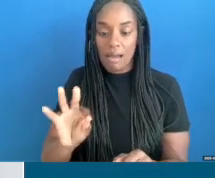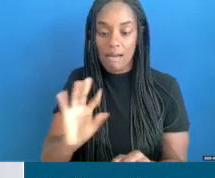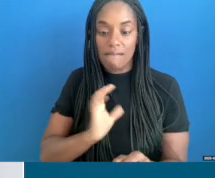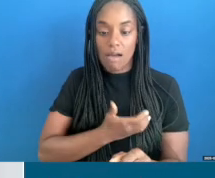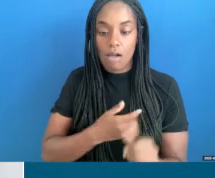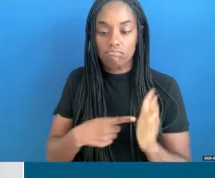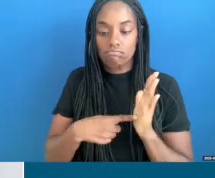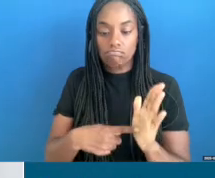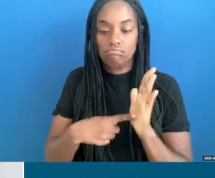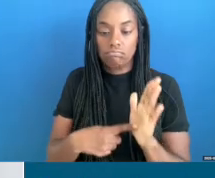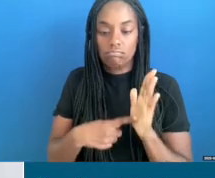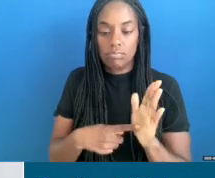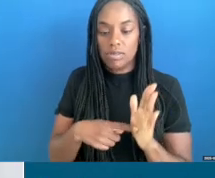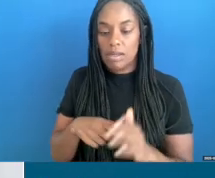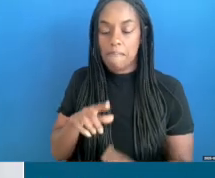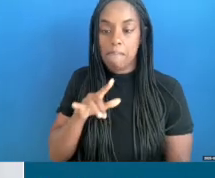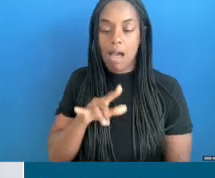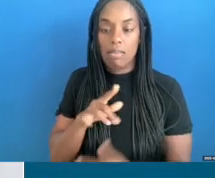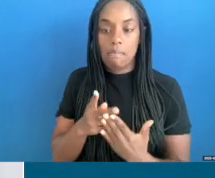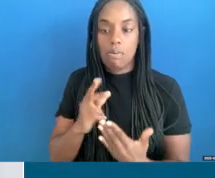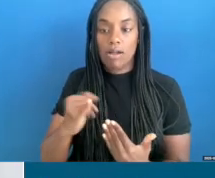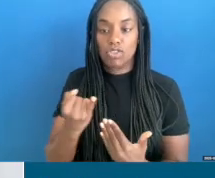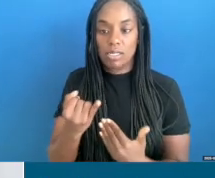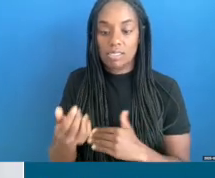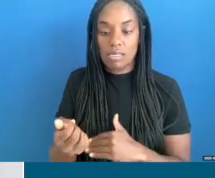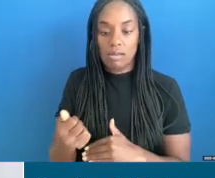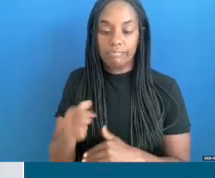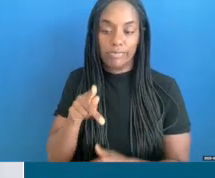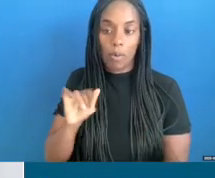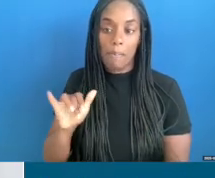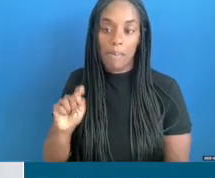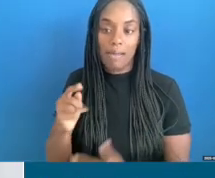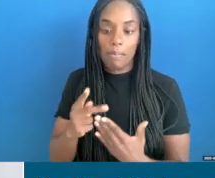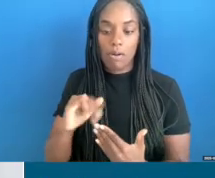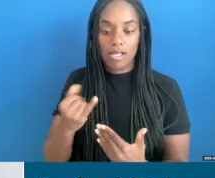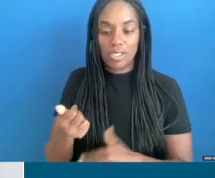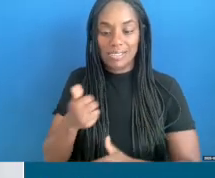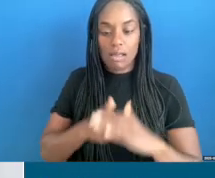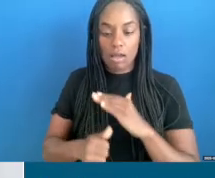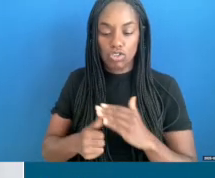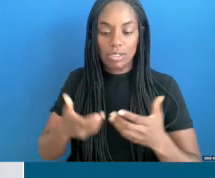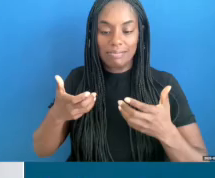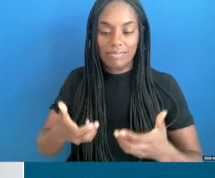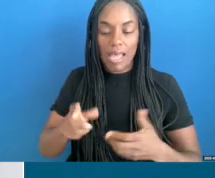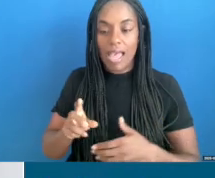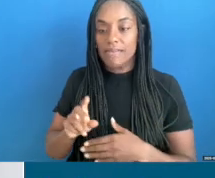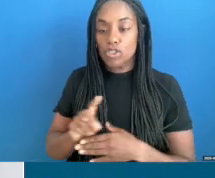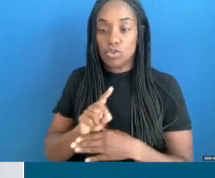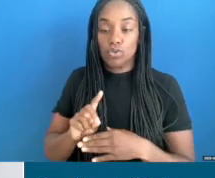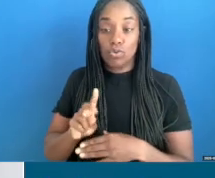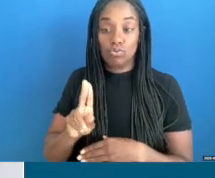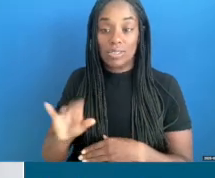and pilot projects under the Sustainable Heavy Duty Initiatives for Future Technology